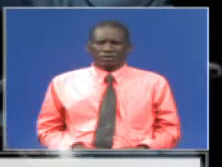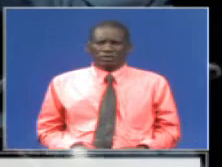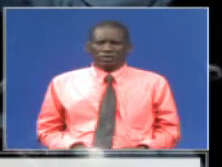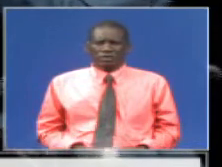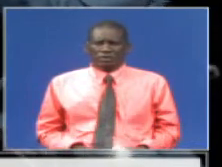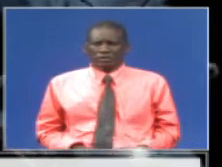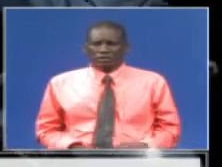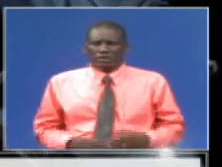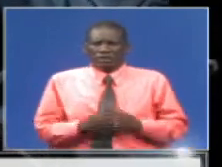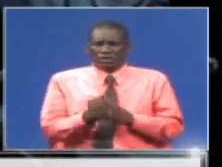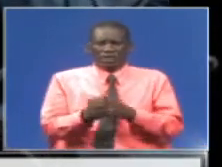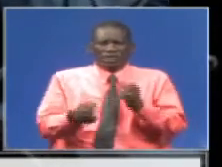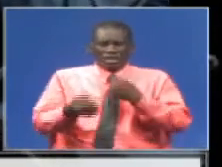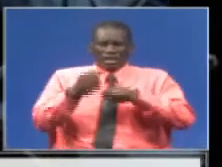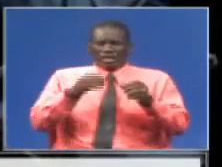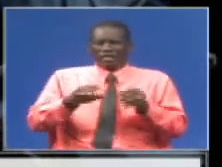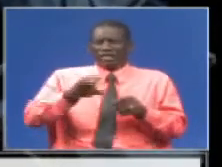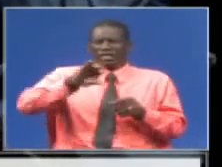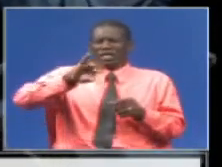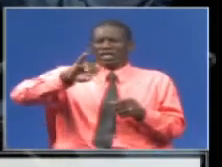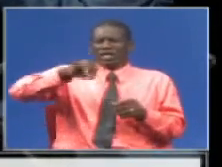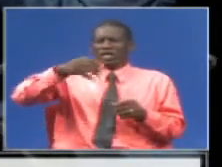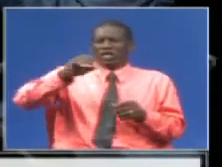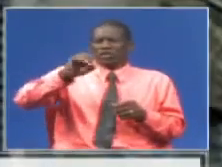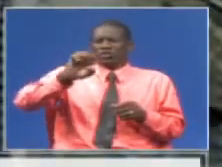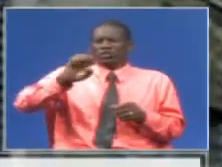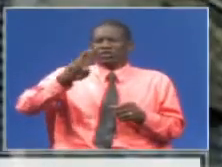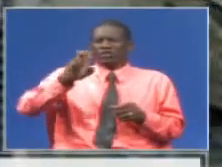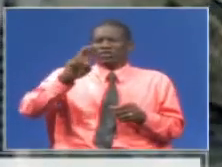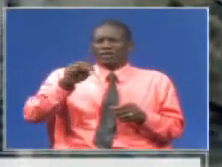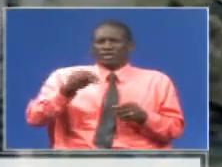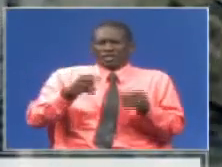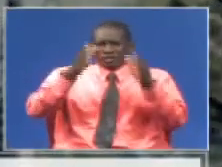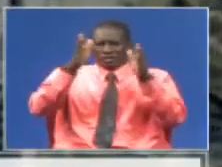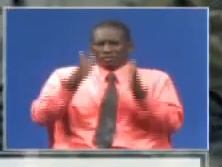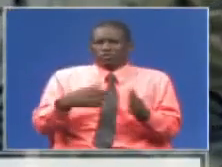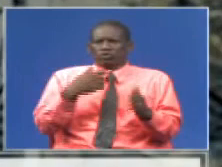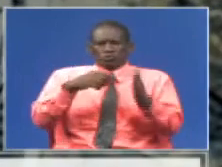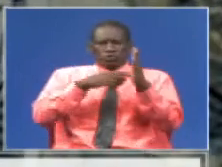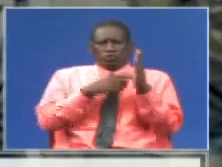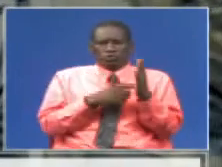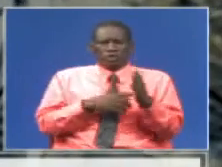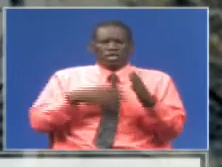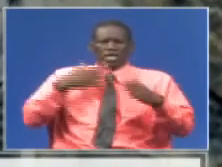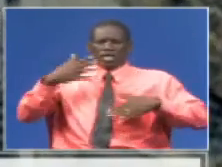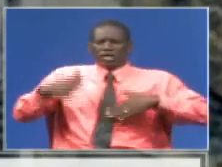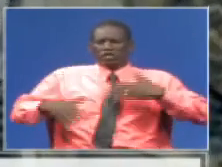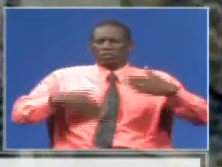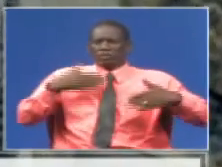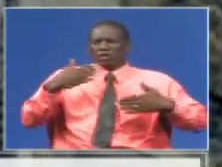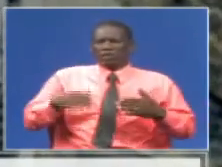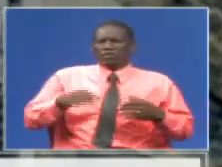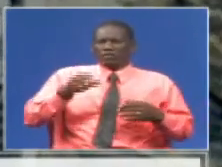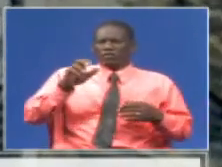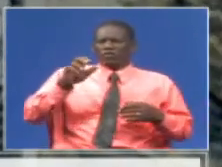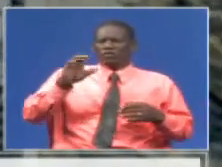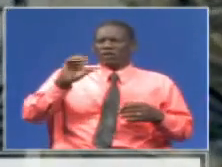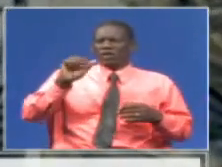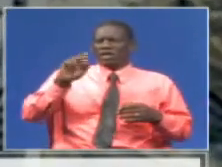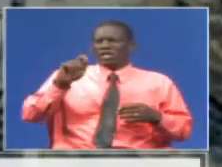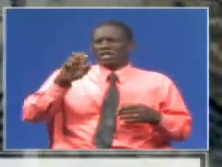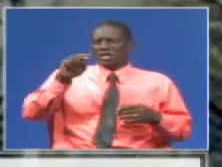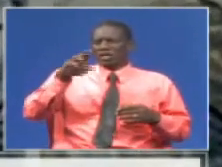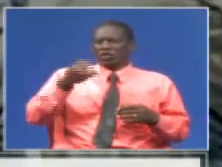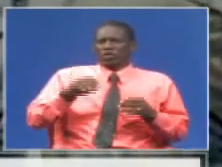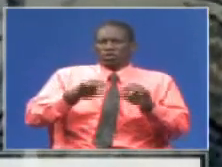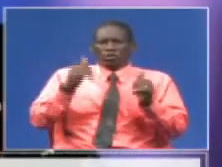Lead actor Diogene Ntarindwa tries to become the man that he portrays. His character is that of Kantano Habimana, popularly